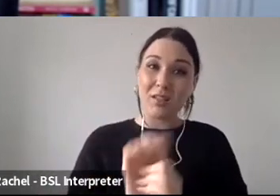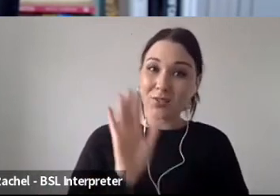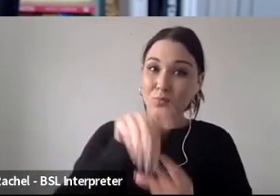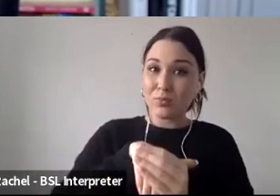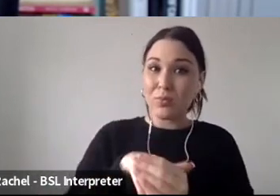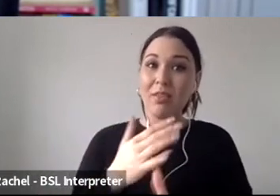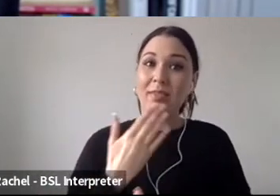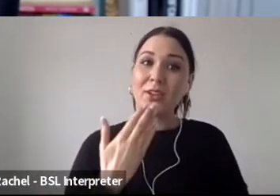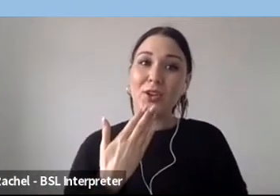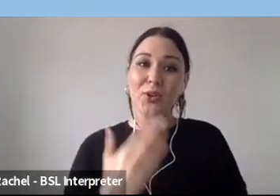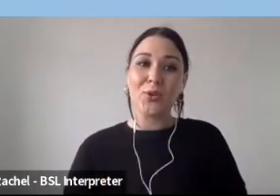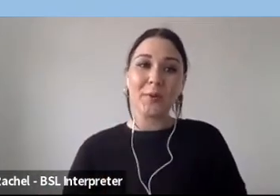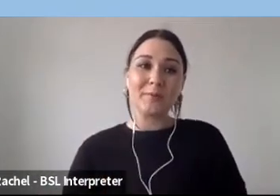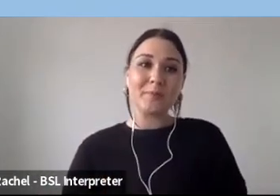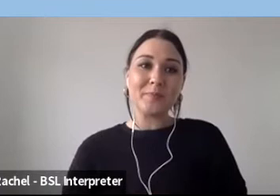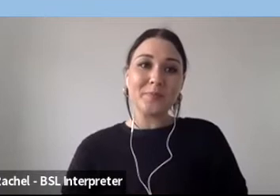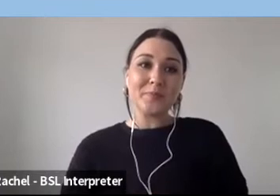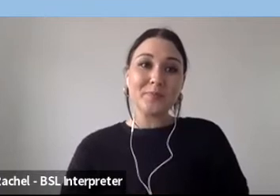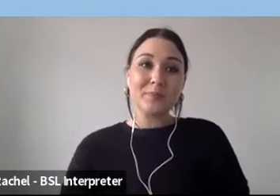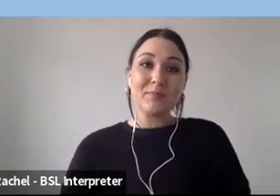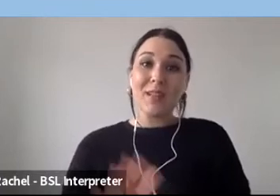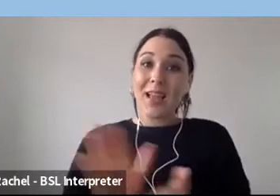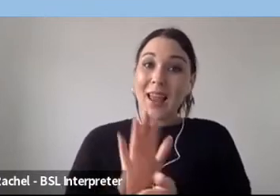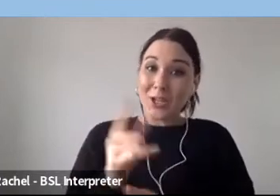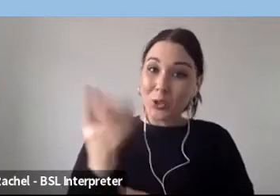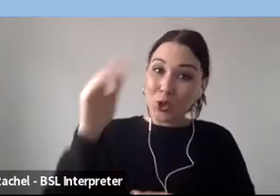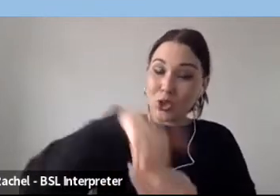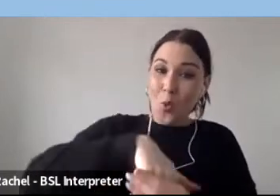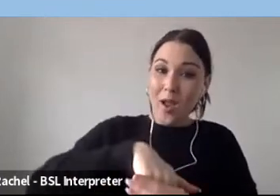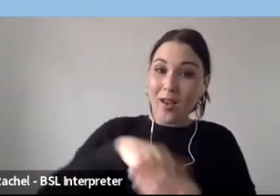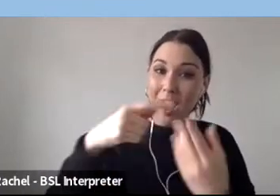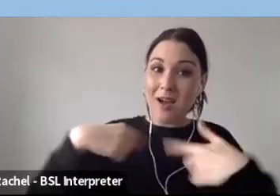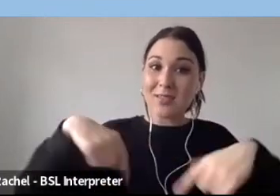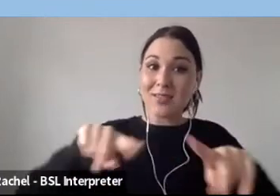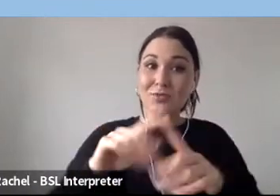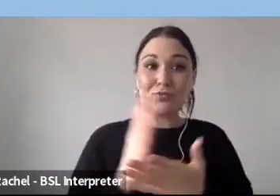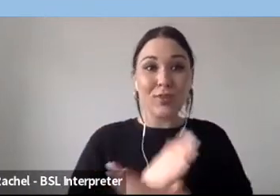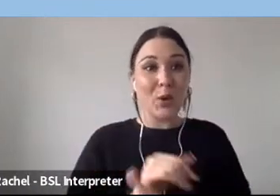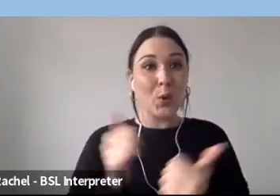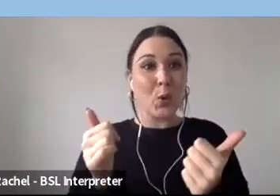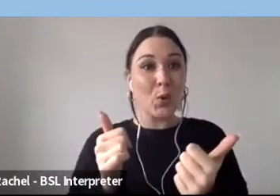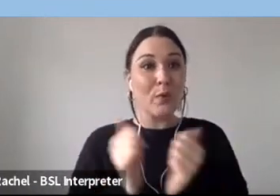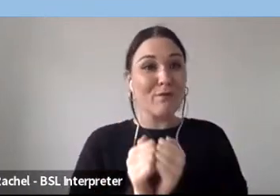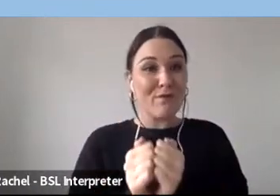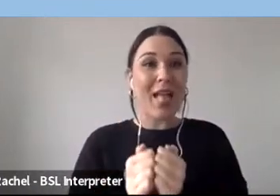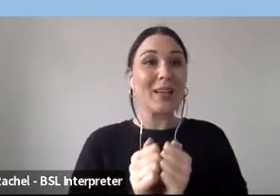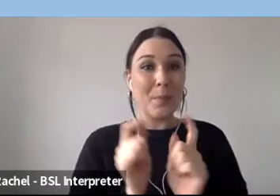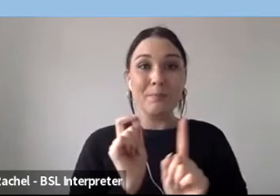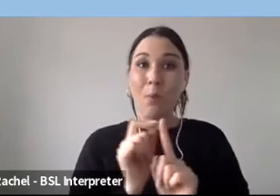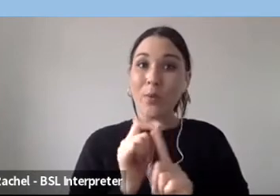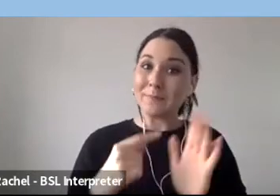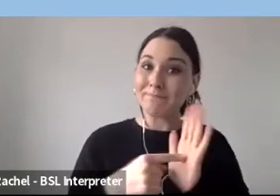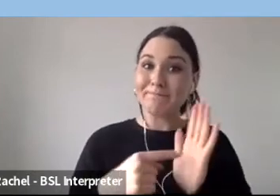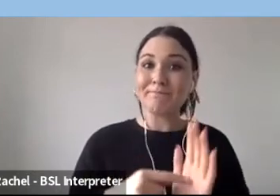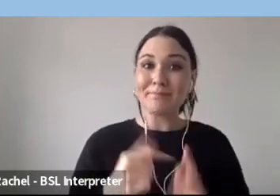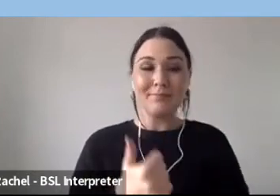Thank you. Well, glad you could join us, and yeah, it's those are really good valid points you're making, and